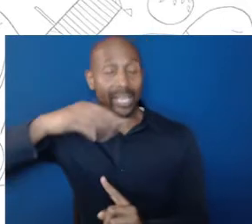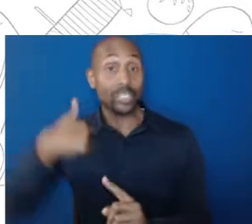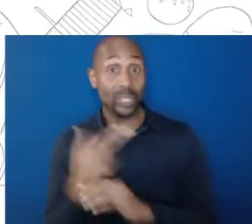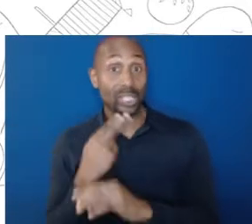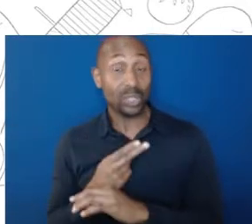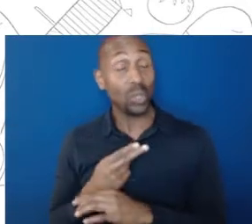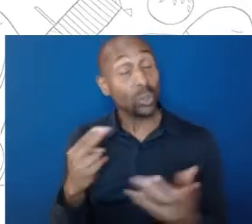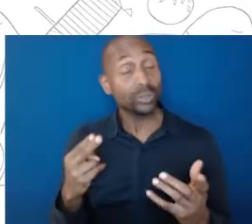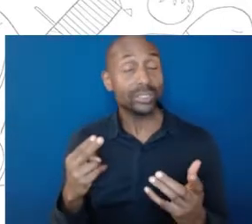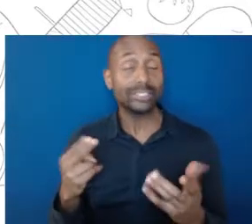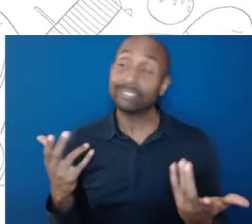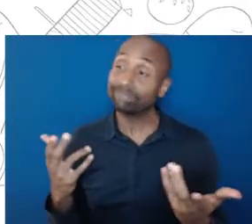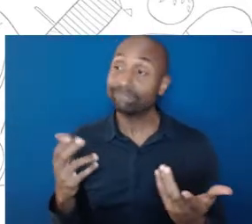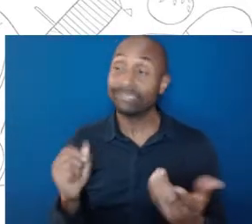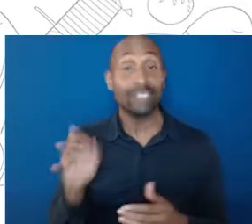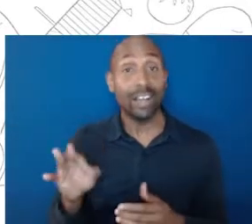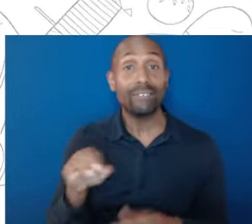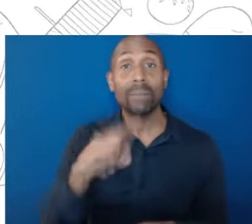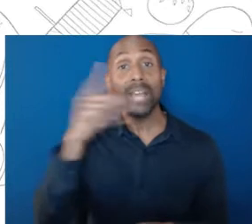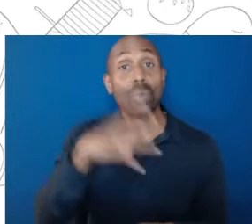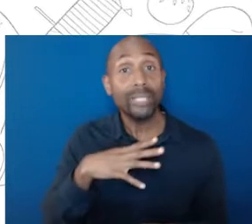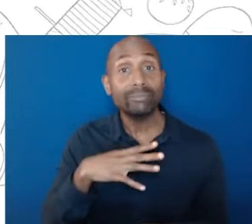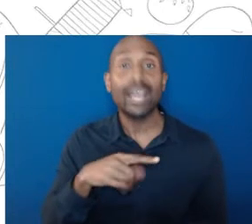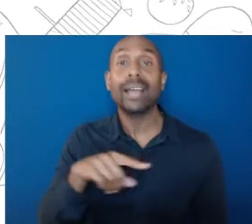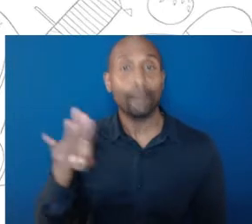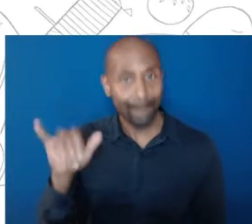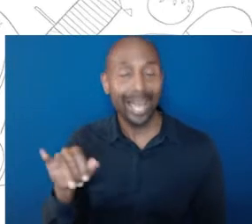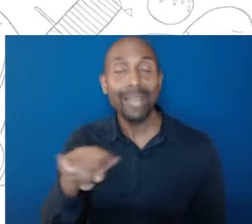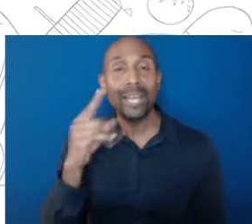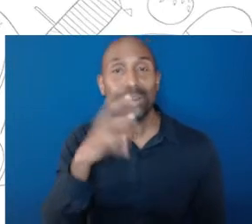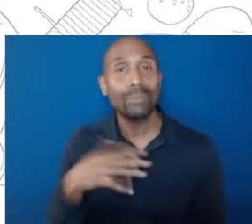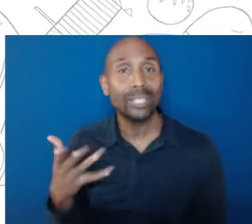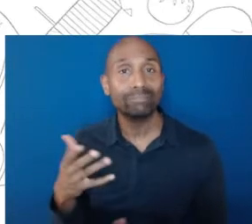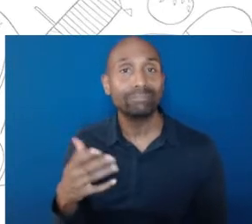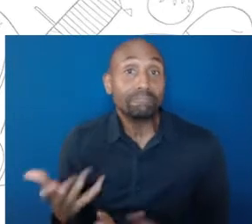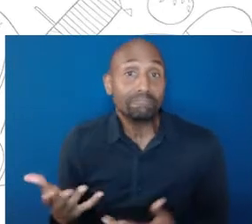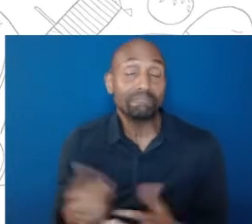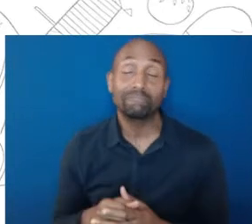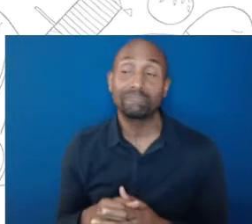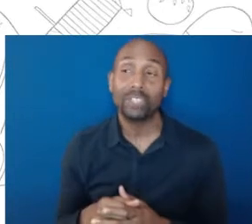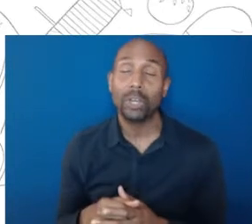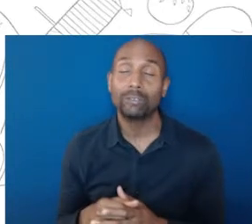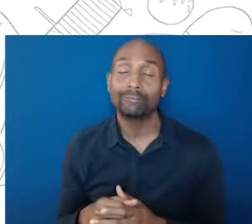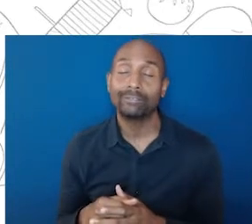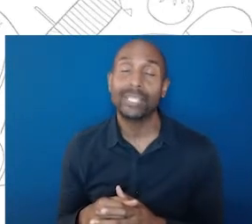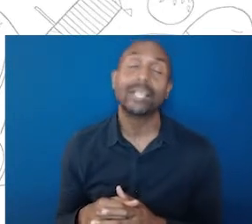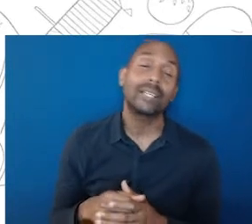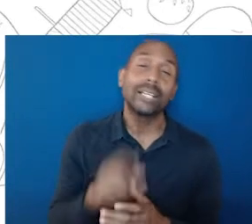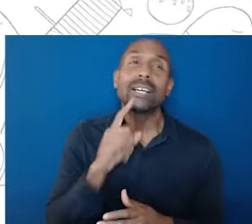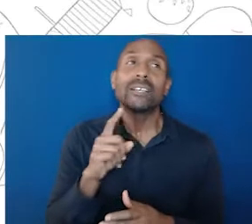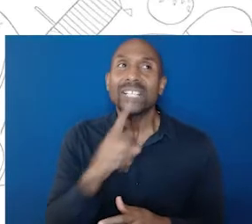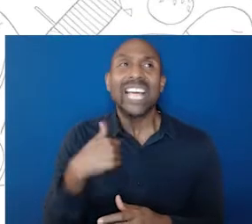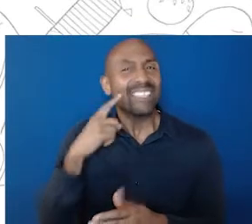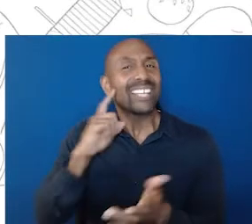Black women, in a really rigorous way. But that was also very intuitive. So I discovered it literally, I think,